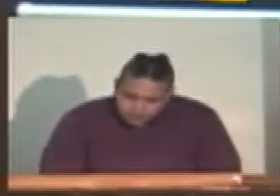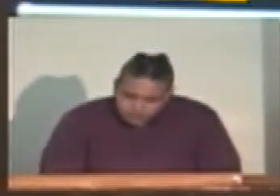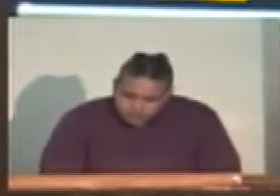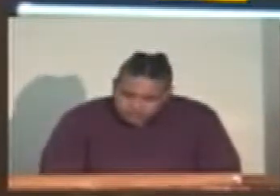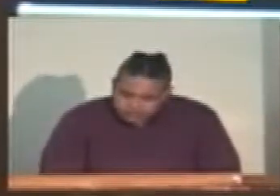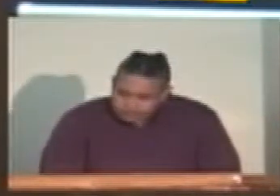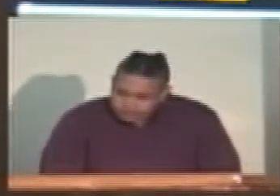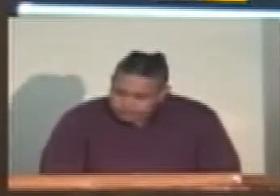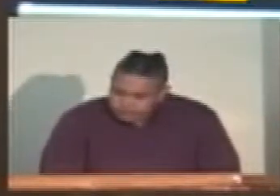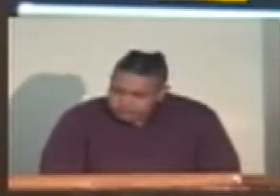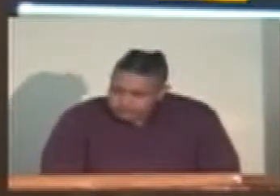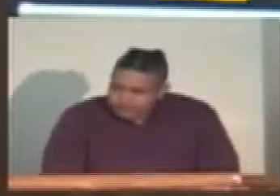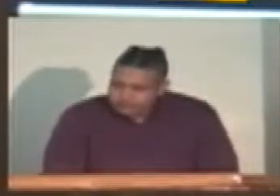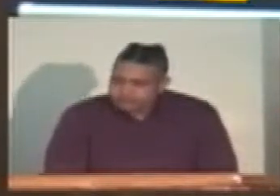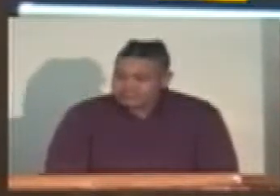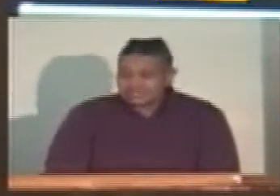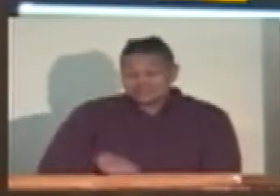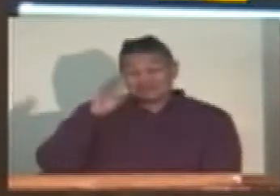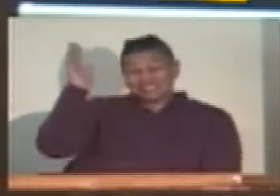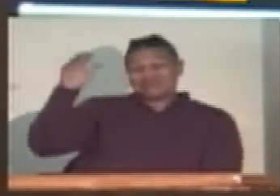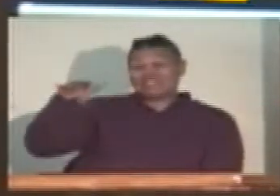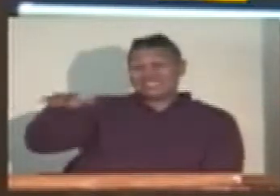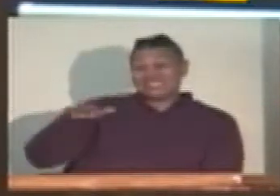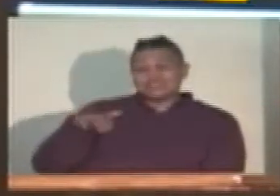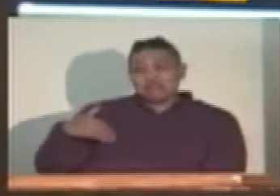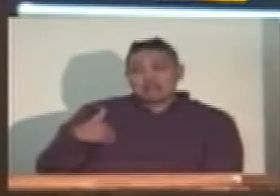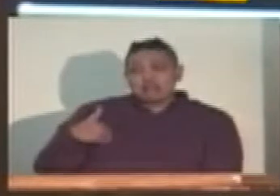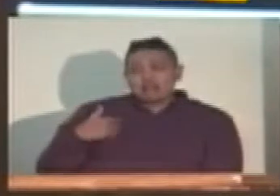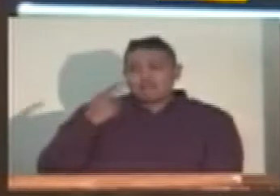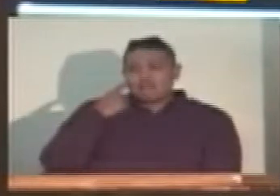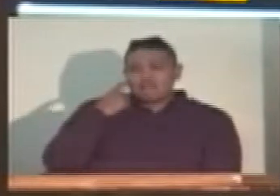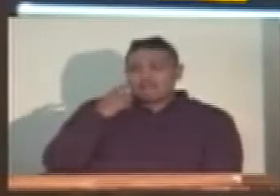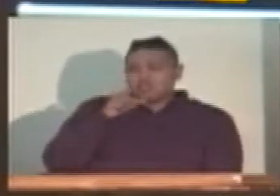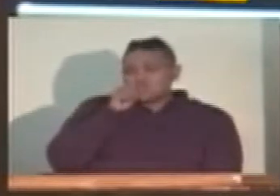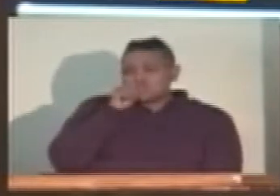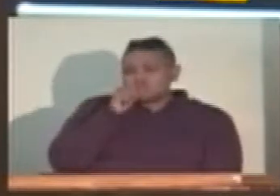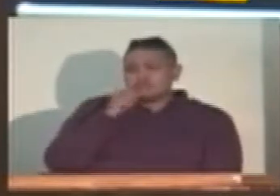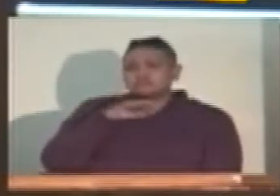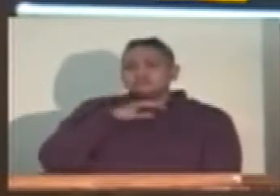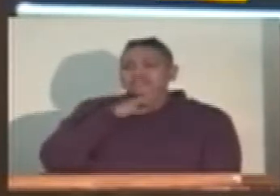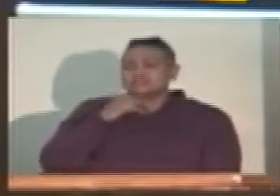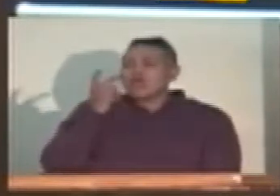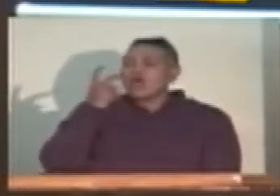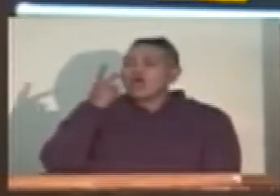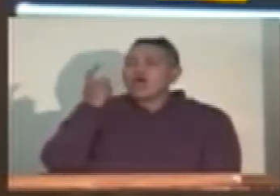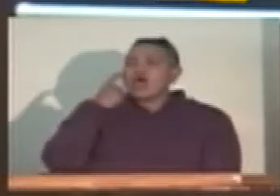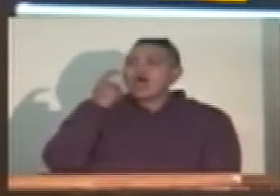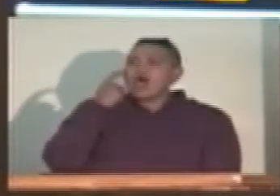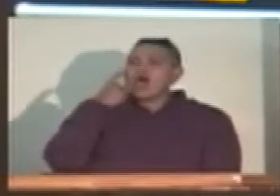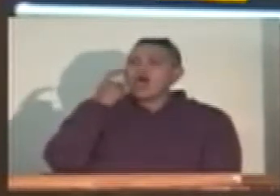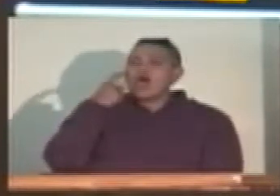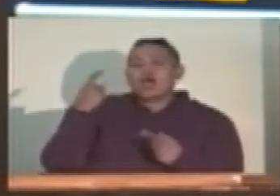Mr. Speaker, pre-delarsny is one of the main deterrents of persons wishing to enter the agricultural sector.